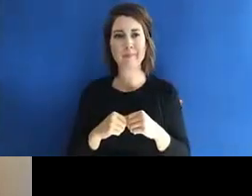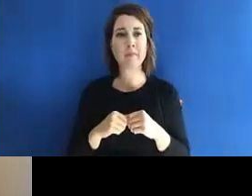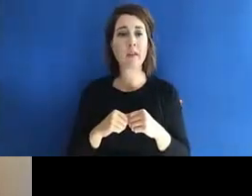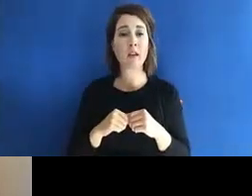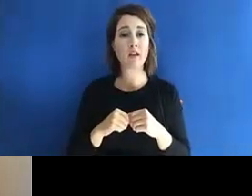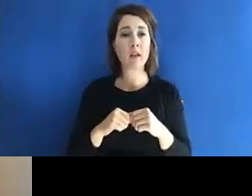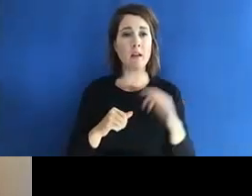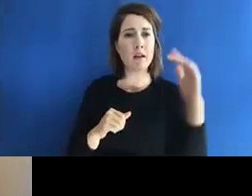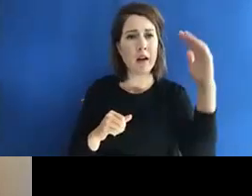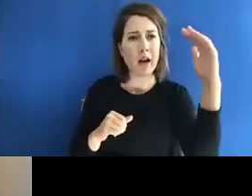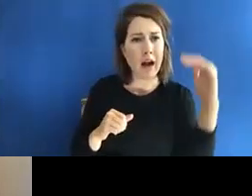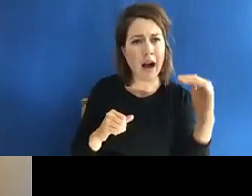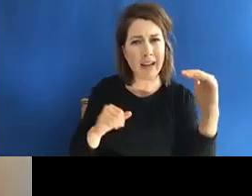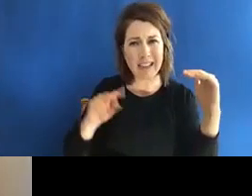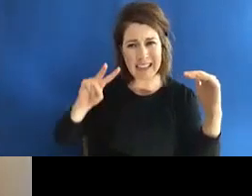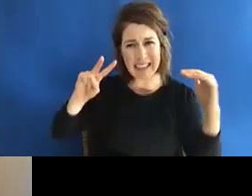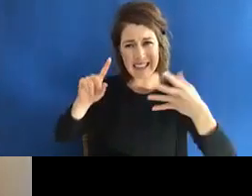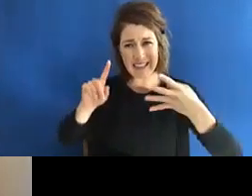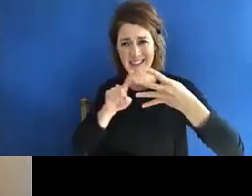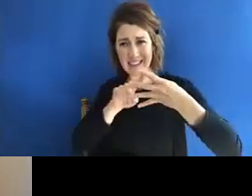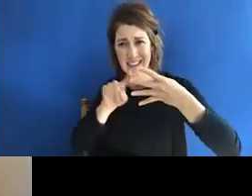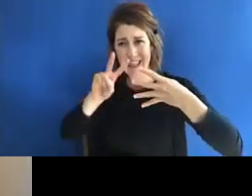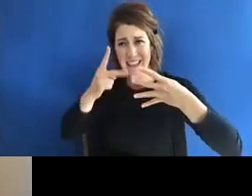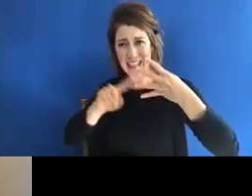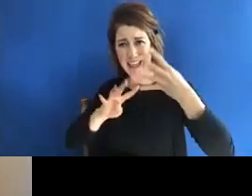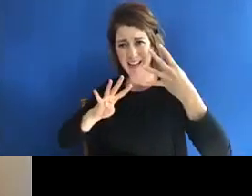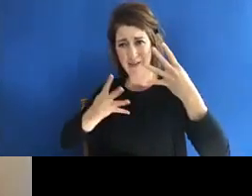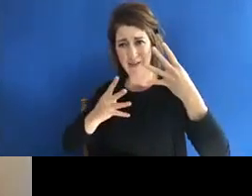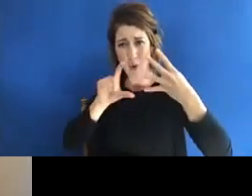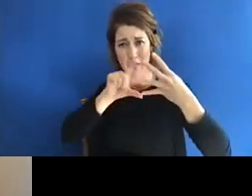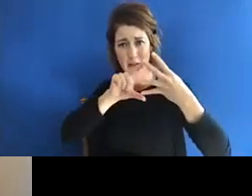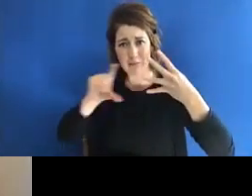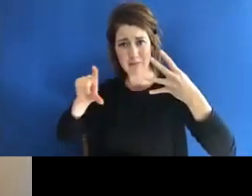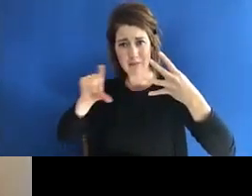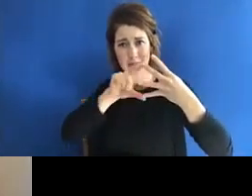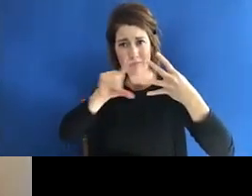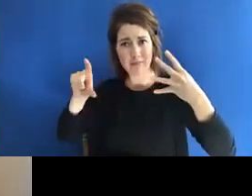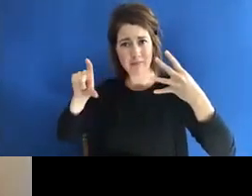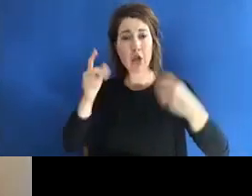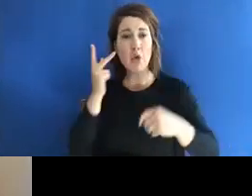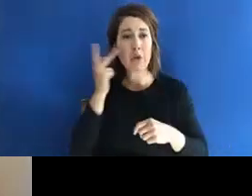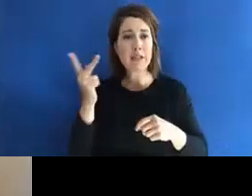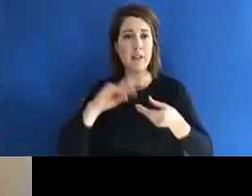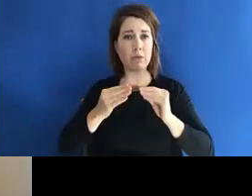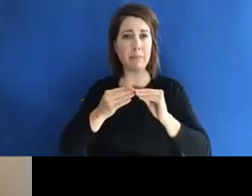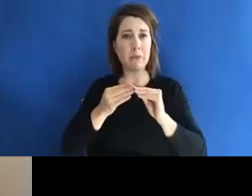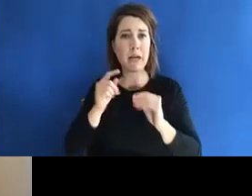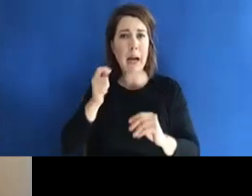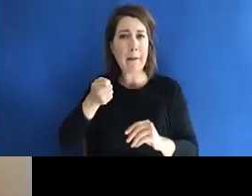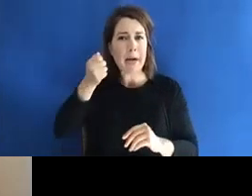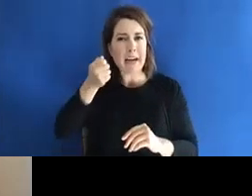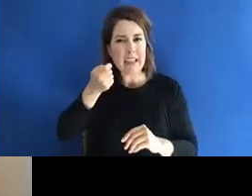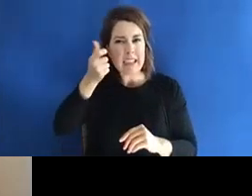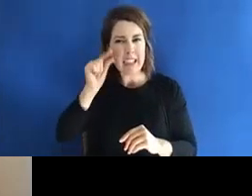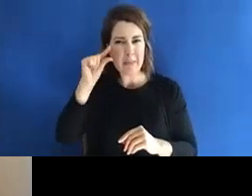second and fourth lines, the employment rate in the second quarter after exit grew a little bit from program year 18